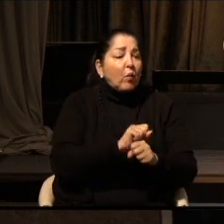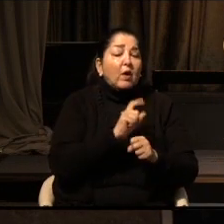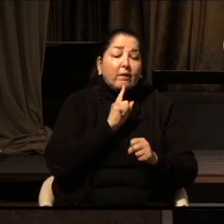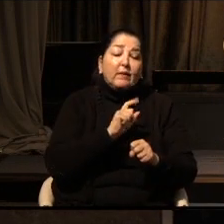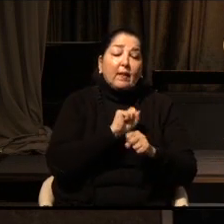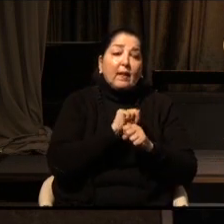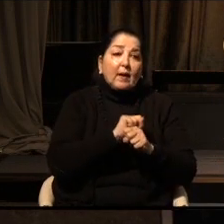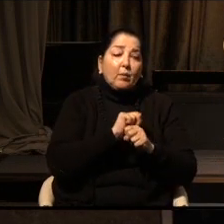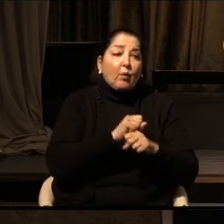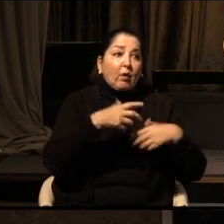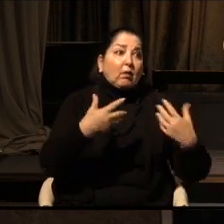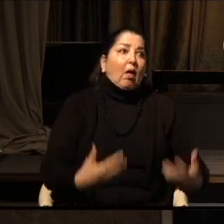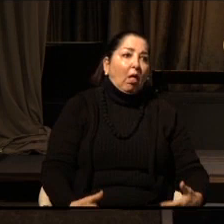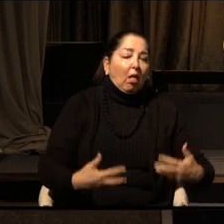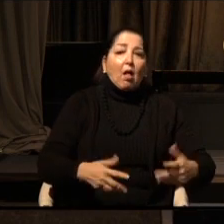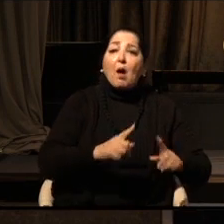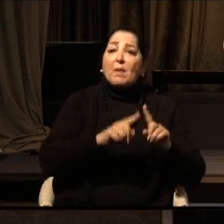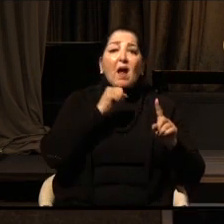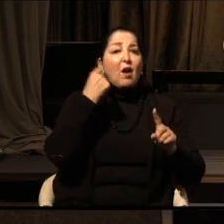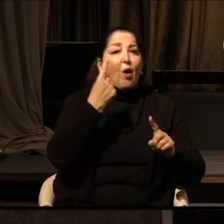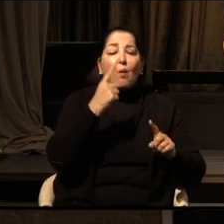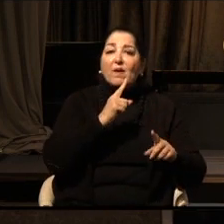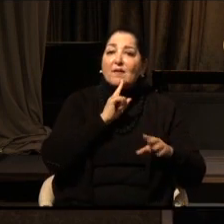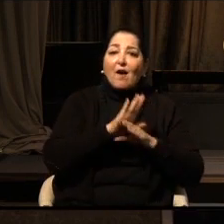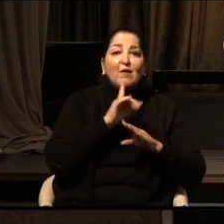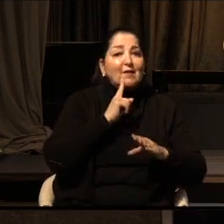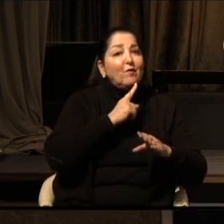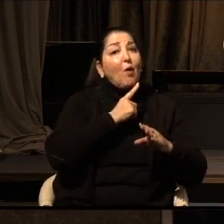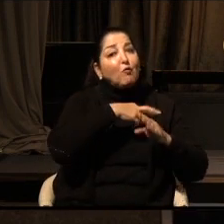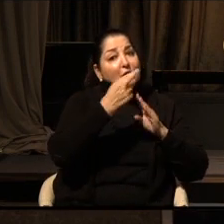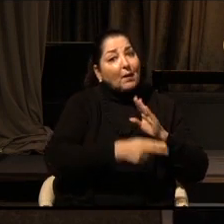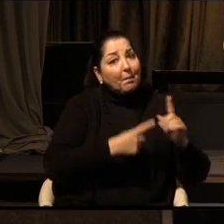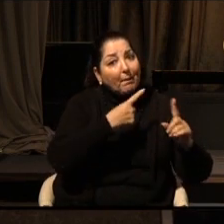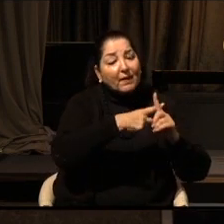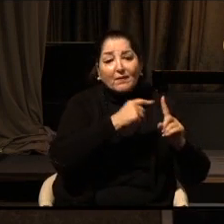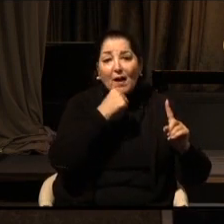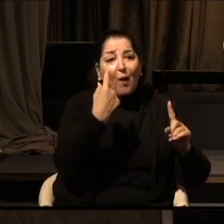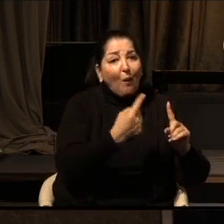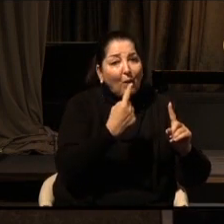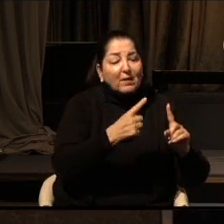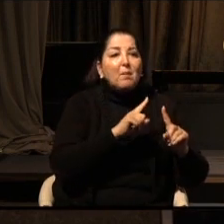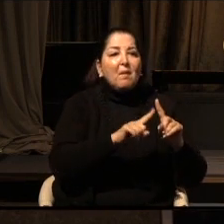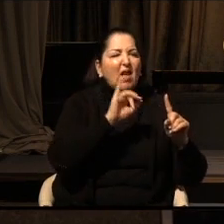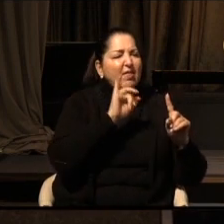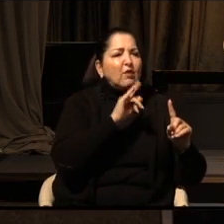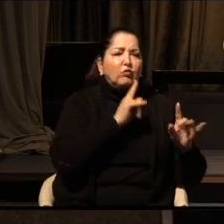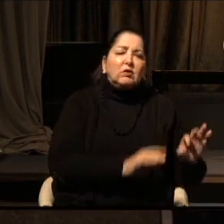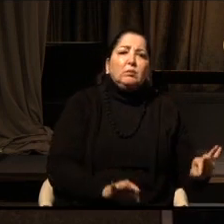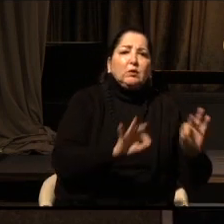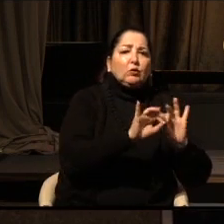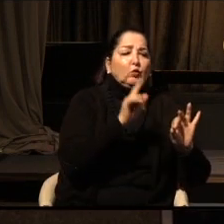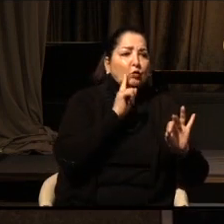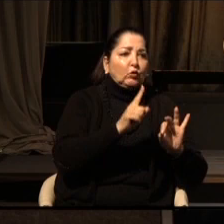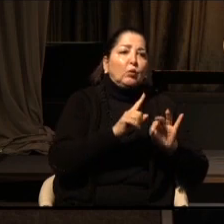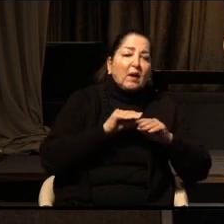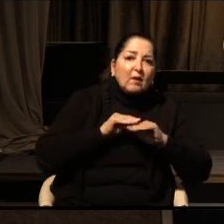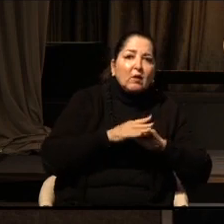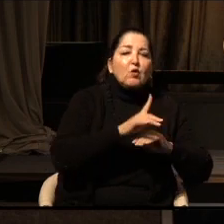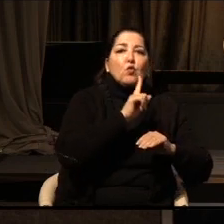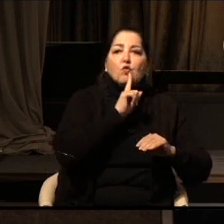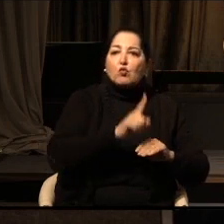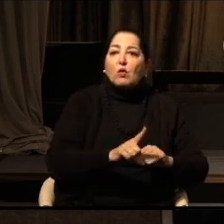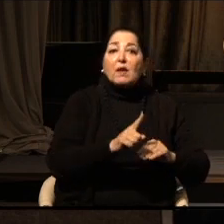always guaranteed to generate the results we first envisioned, it is a key to shaping truly